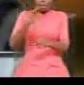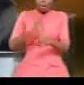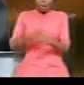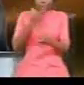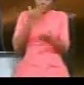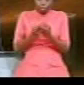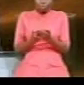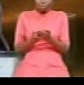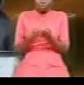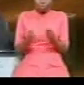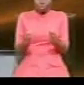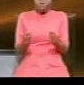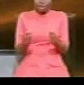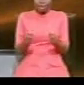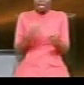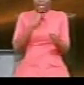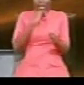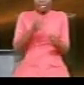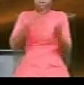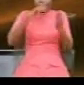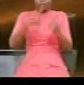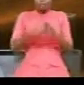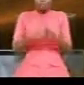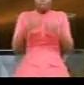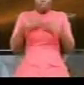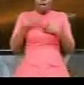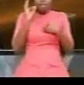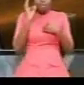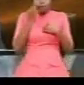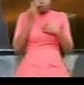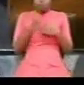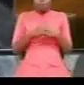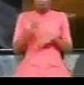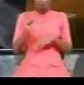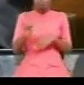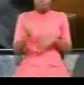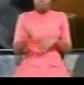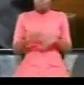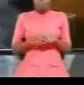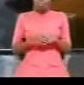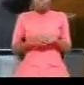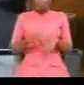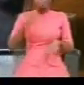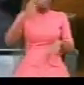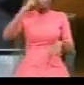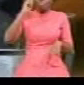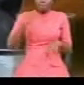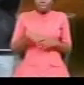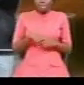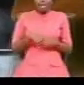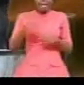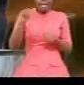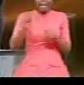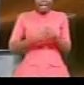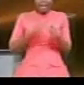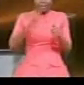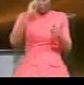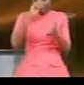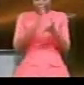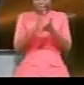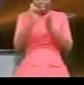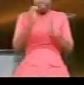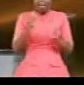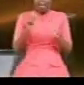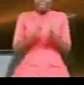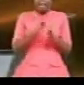fertile ground, is expected to bear fruits, so must every believer